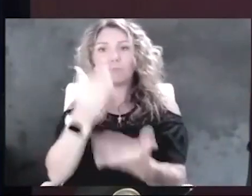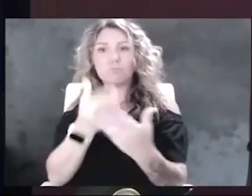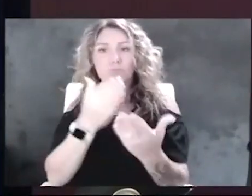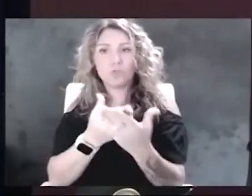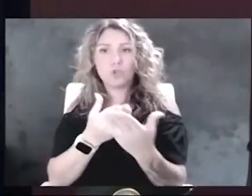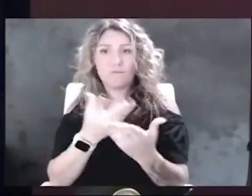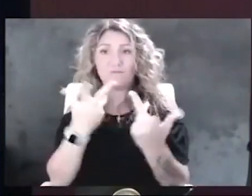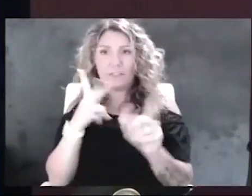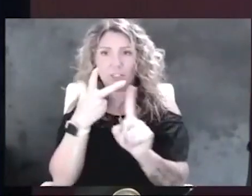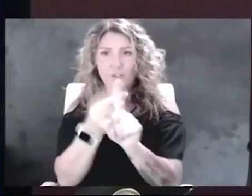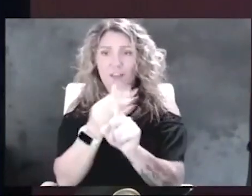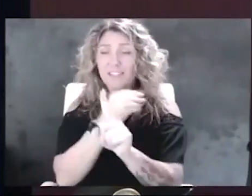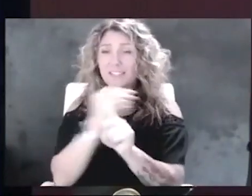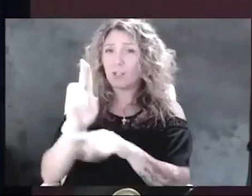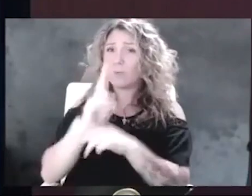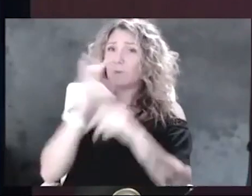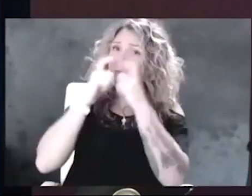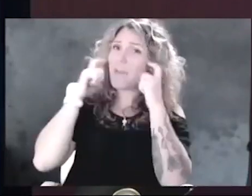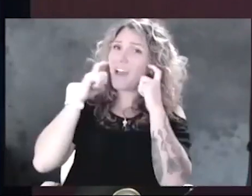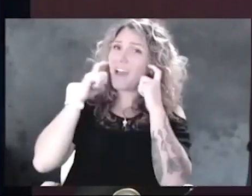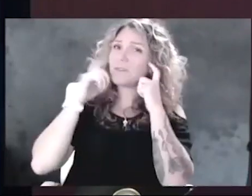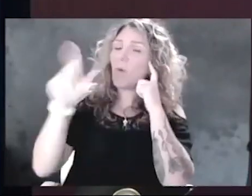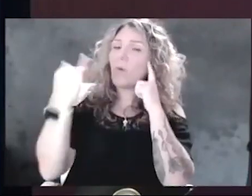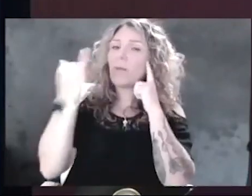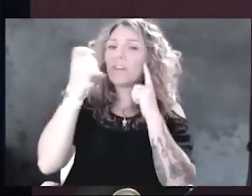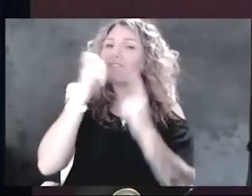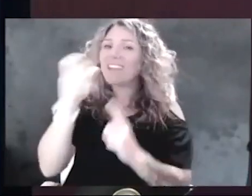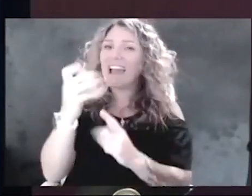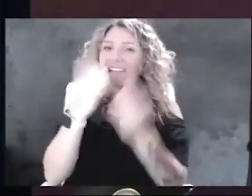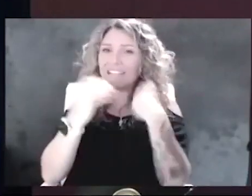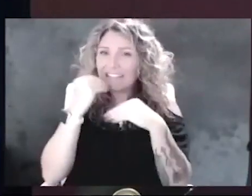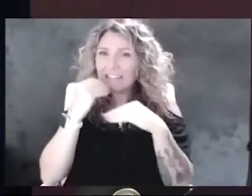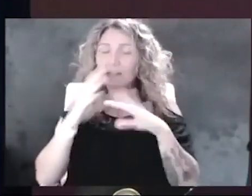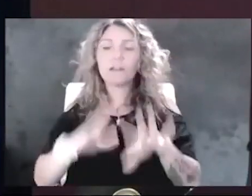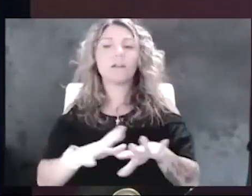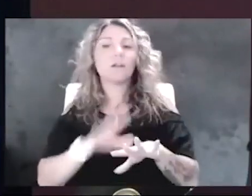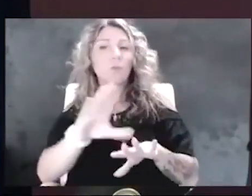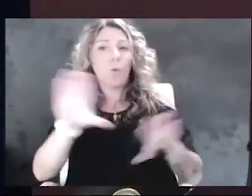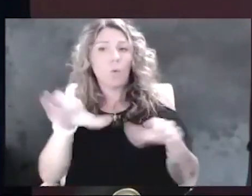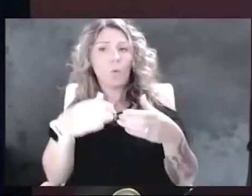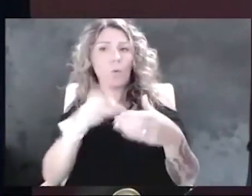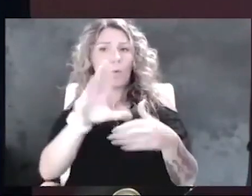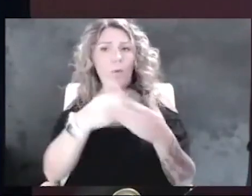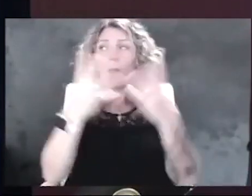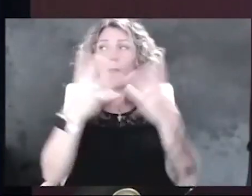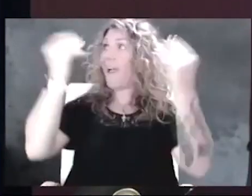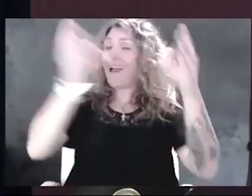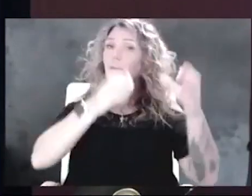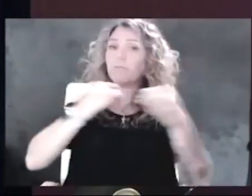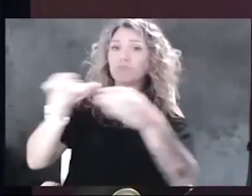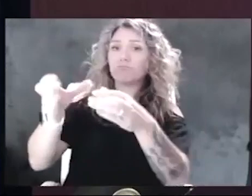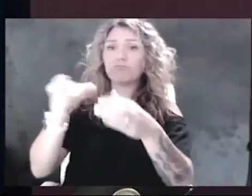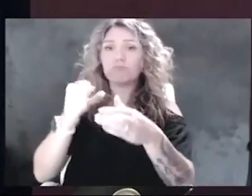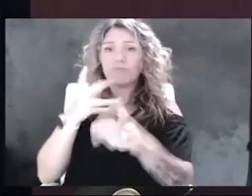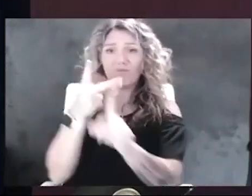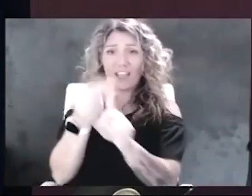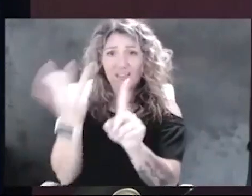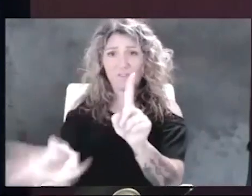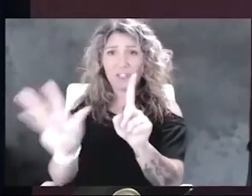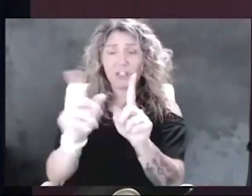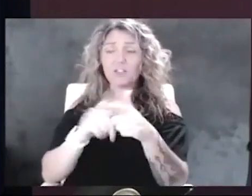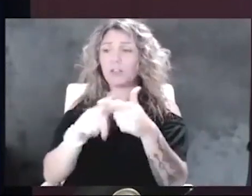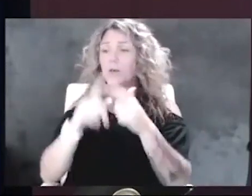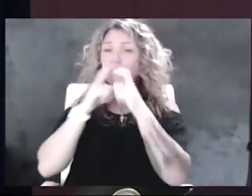it right, when you go out to eat for dinner, your group, you're all vaccinated, you wear your mask except to eat, and you're